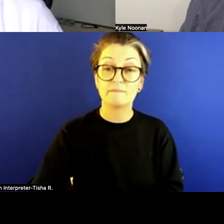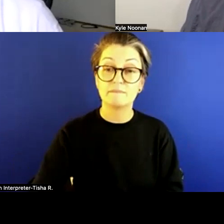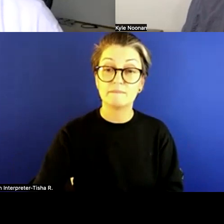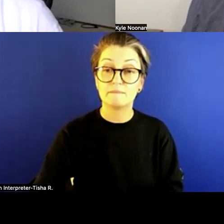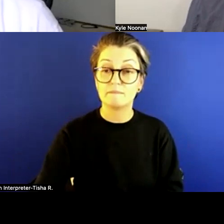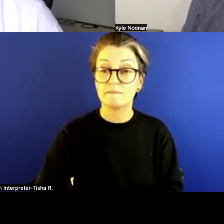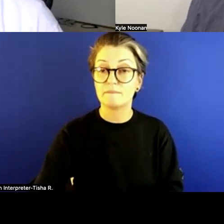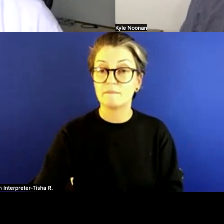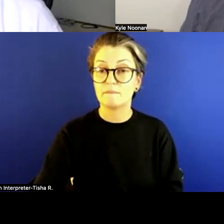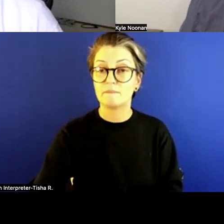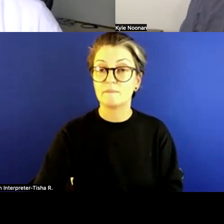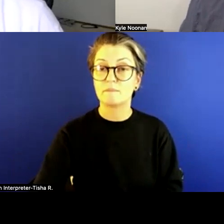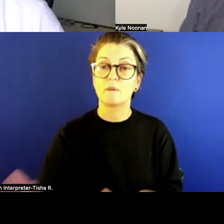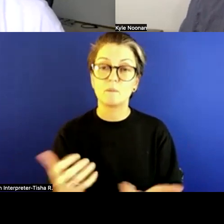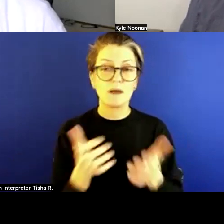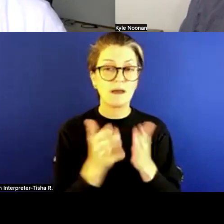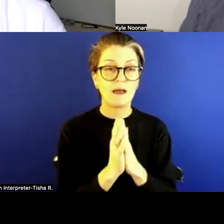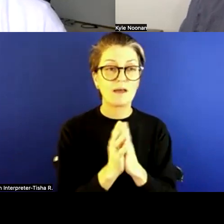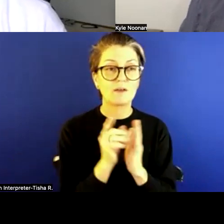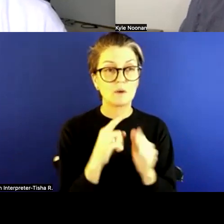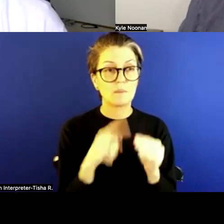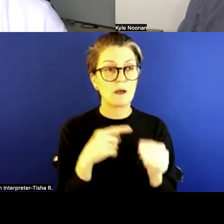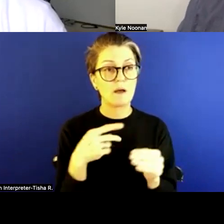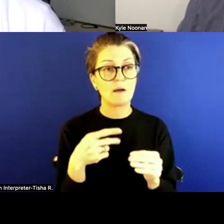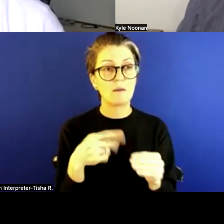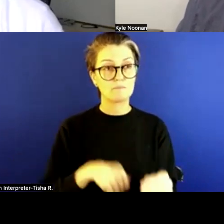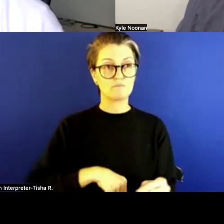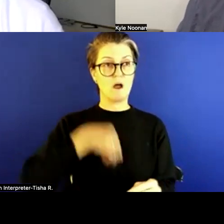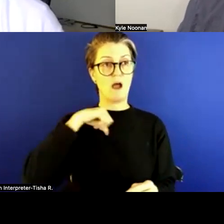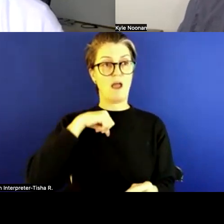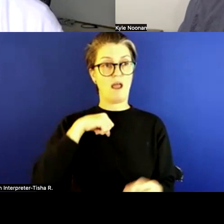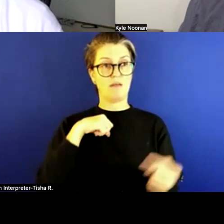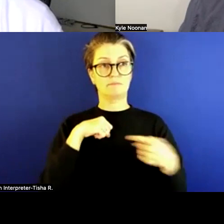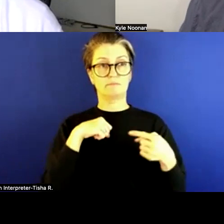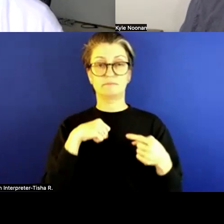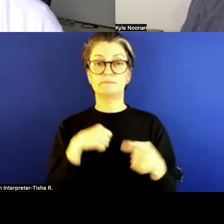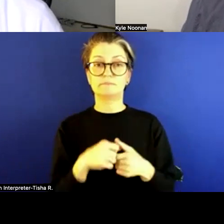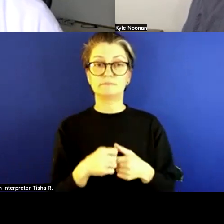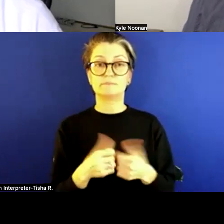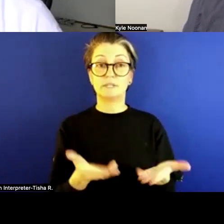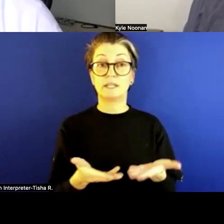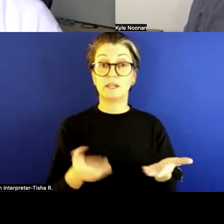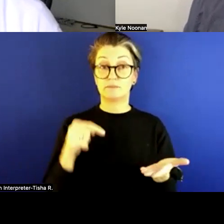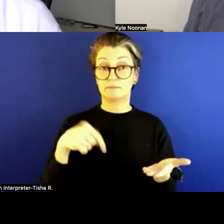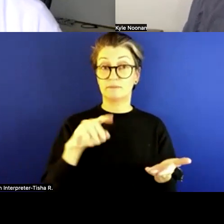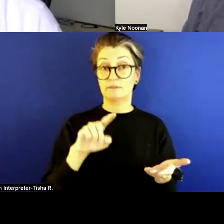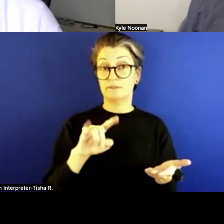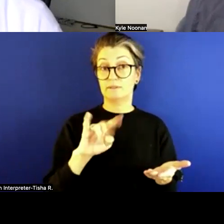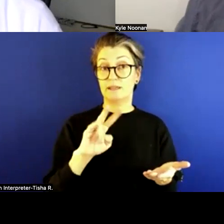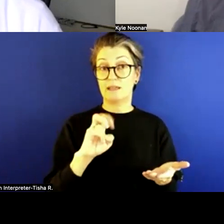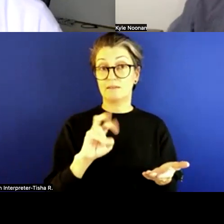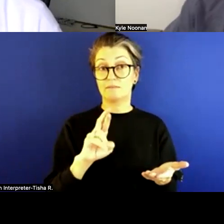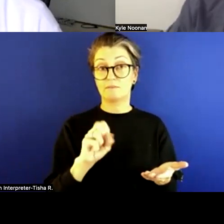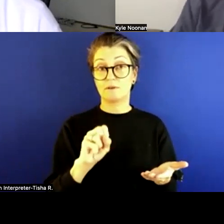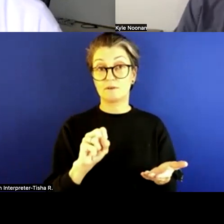ask you both about the pride itself. This is something that we at Diversability, it's part of our mission, as part of everything that